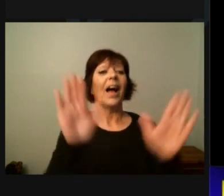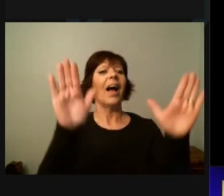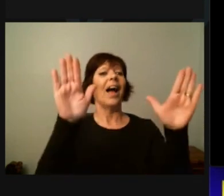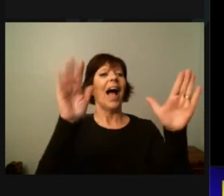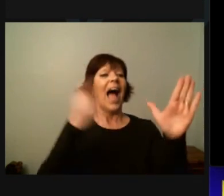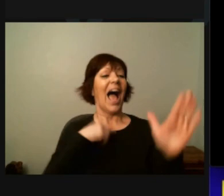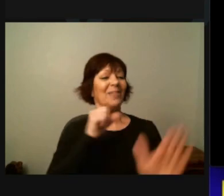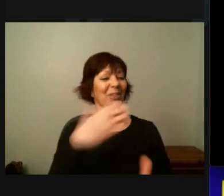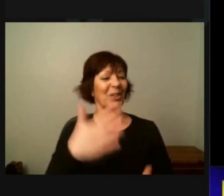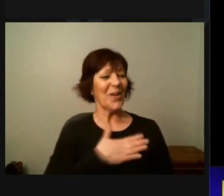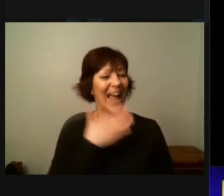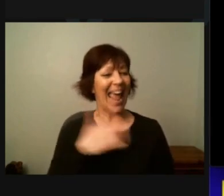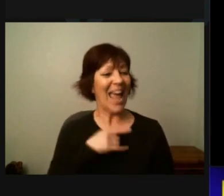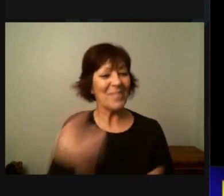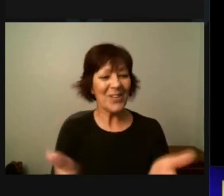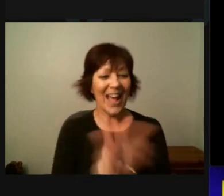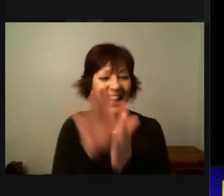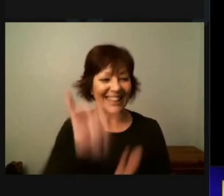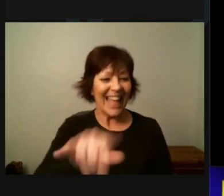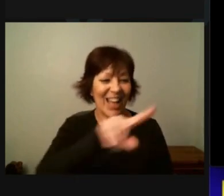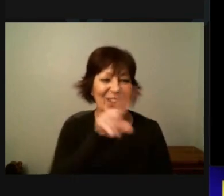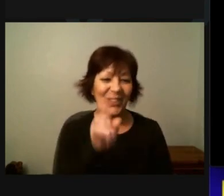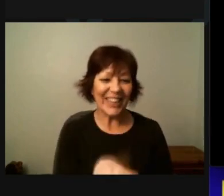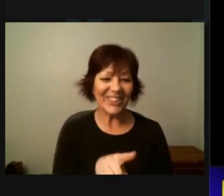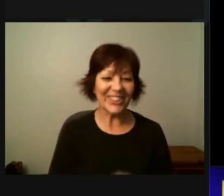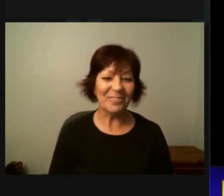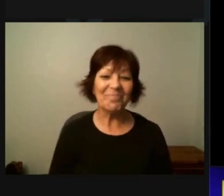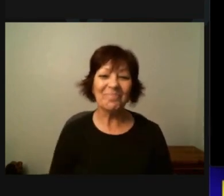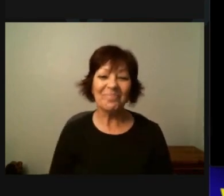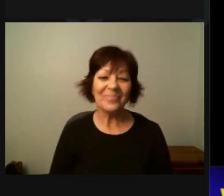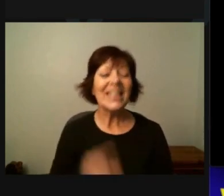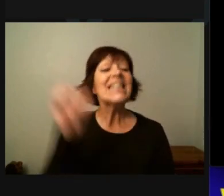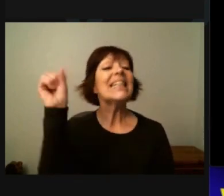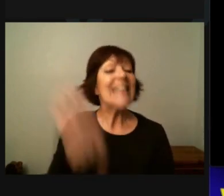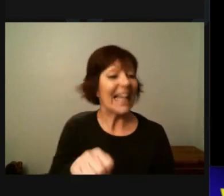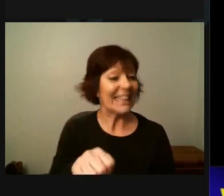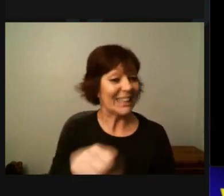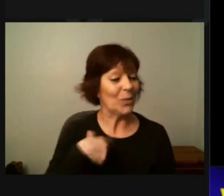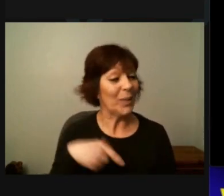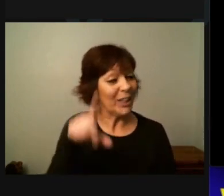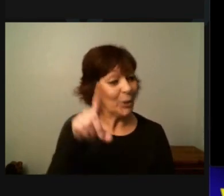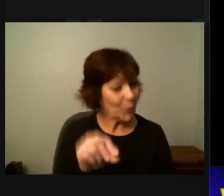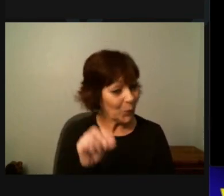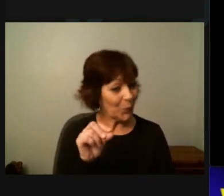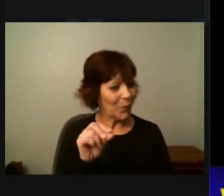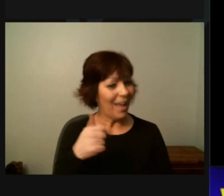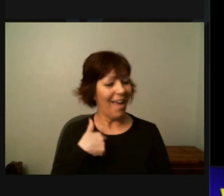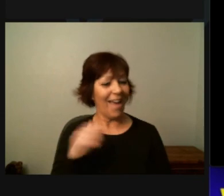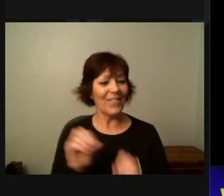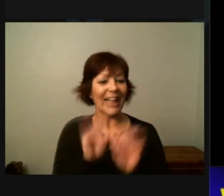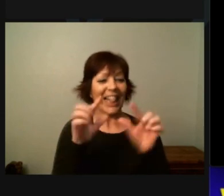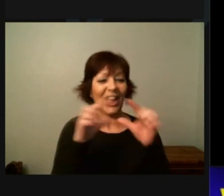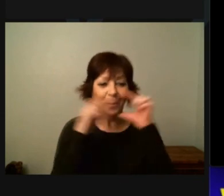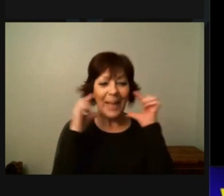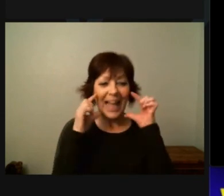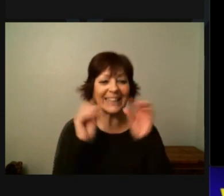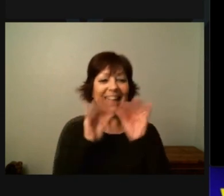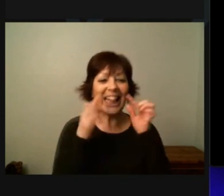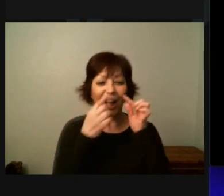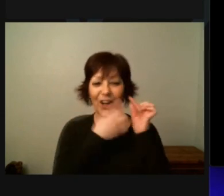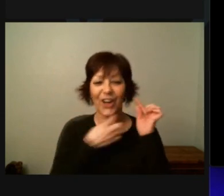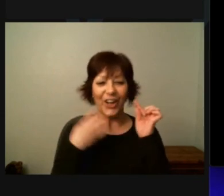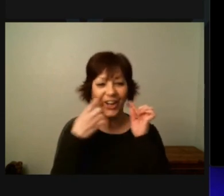am so glad that you asked that question. Yes, we do have clear masks for